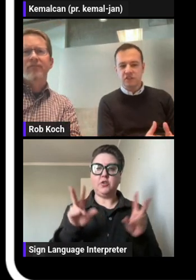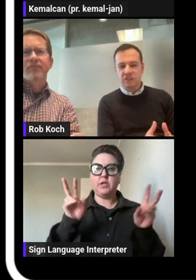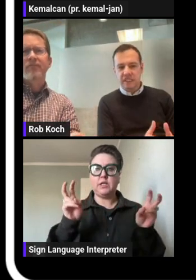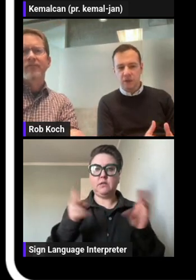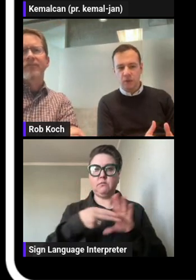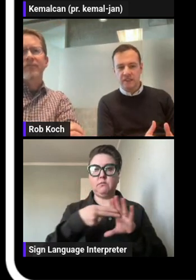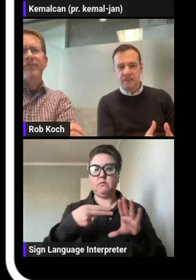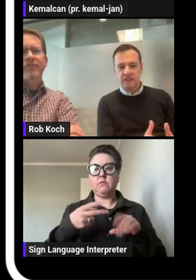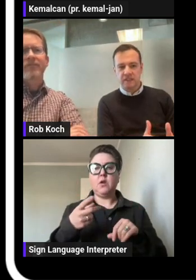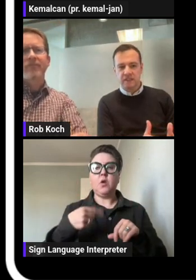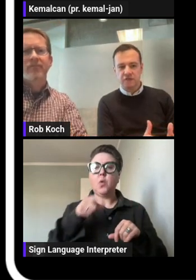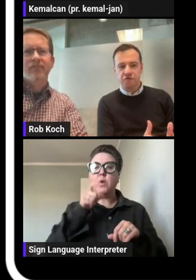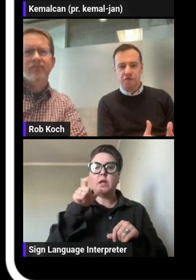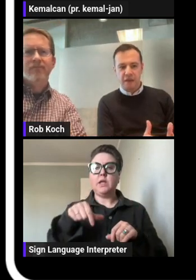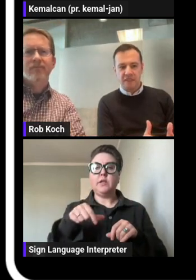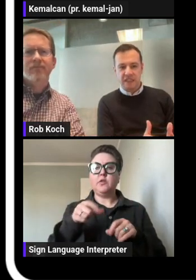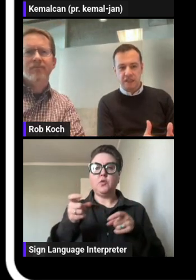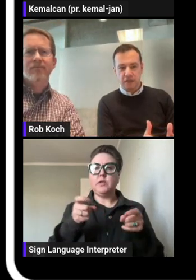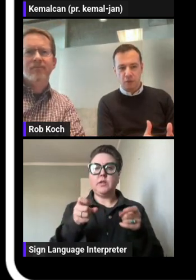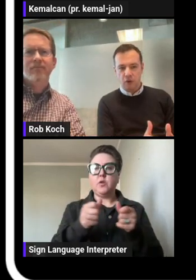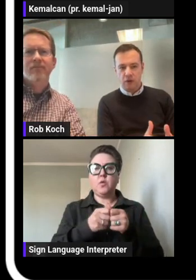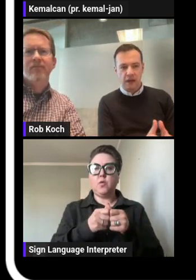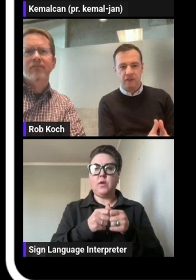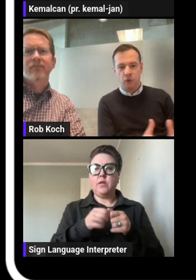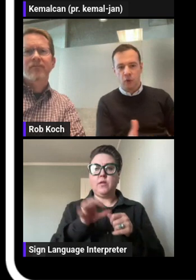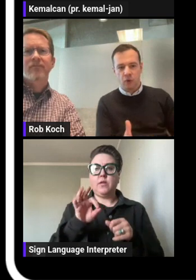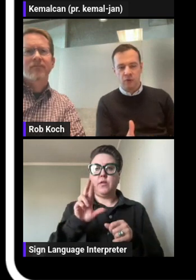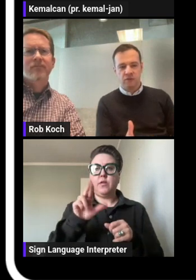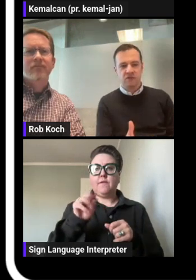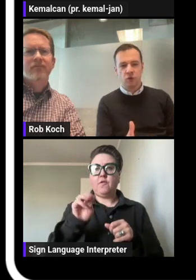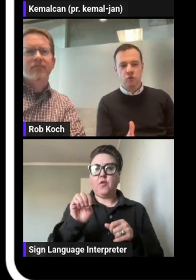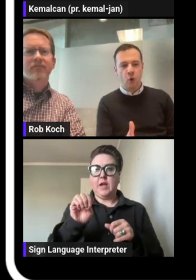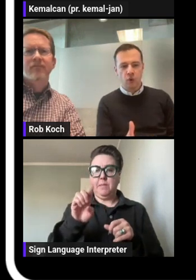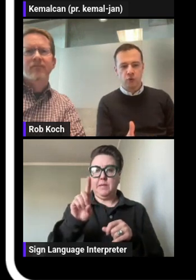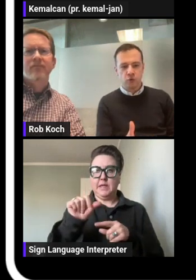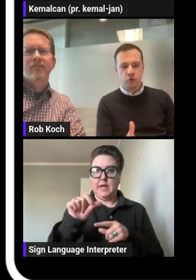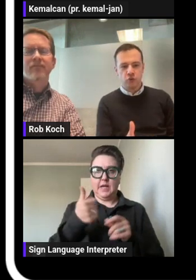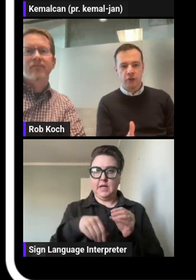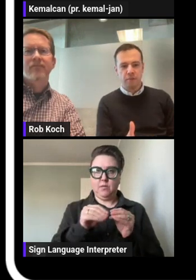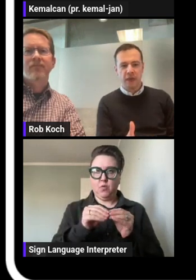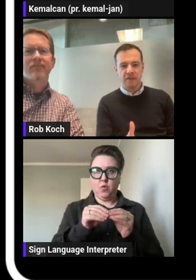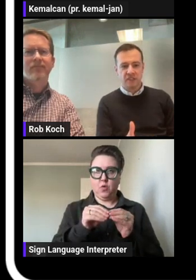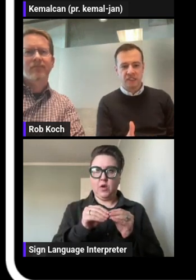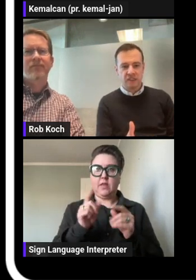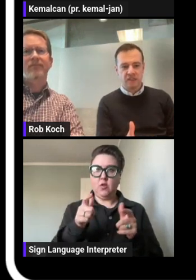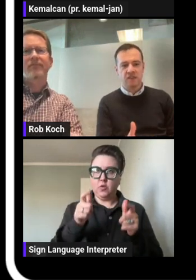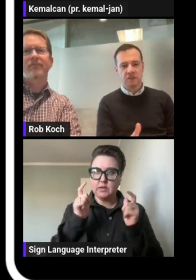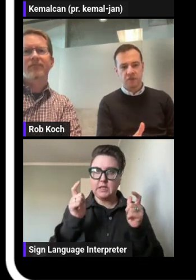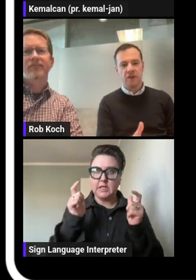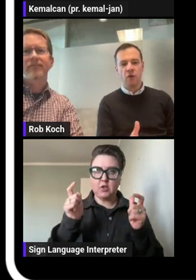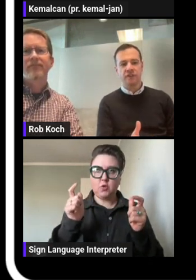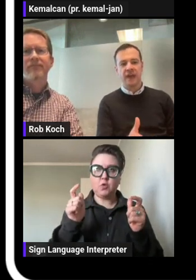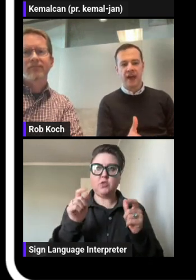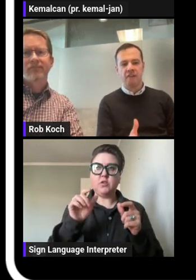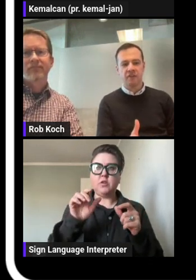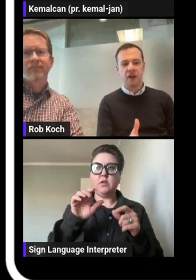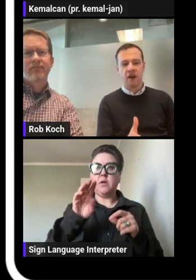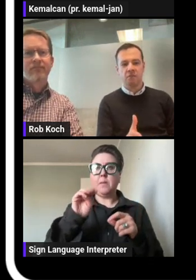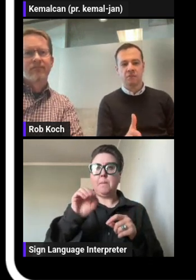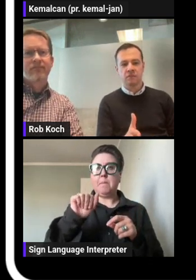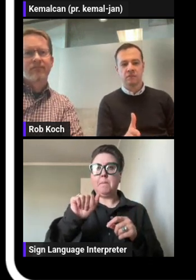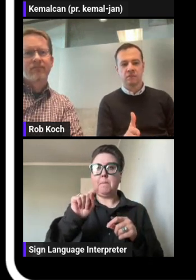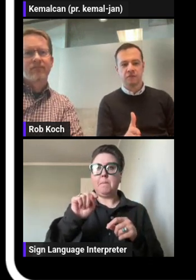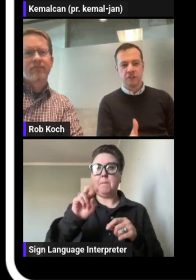We didn't need to deal with the frame data anymore and those huge matrices. We only